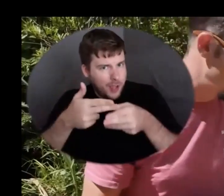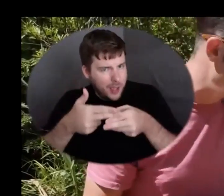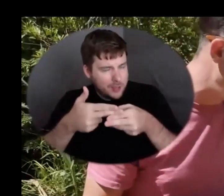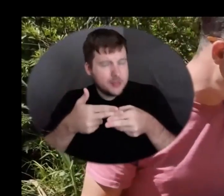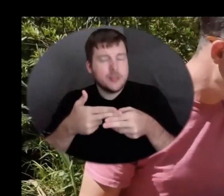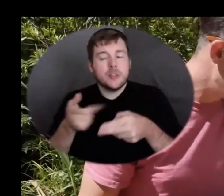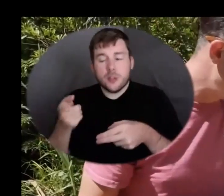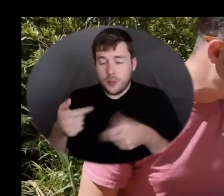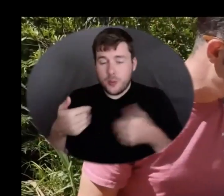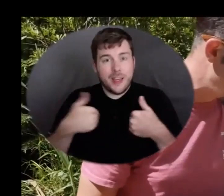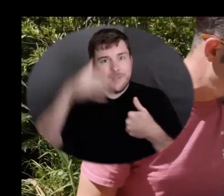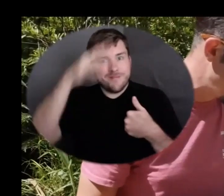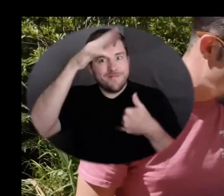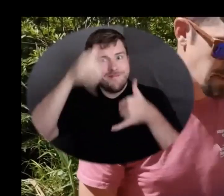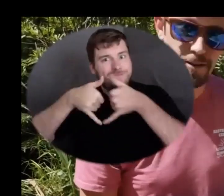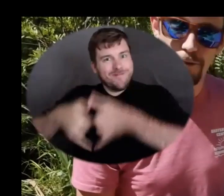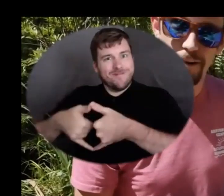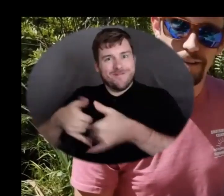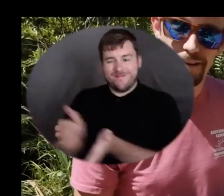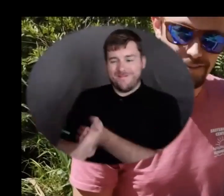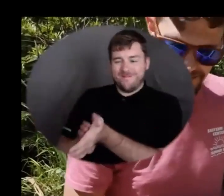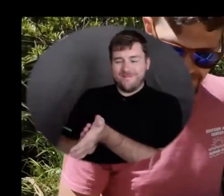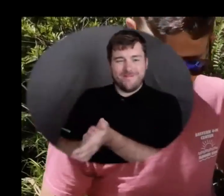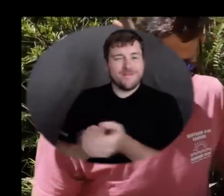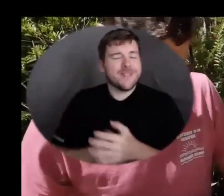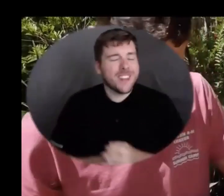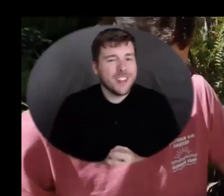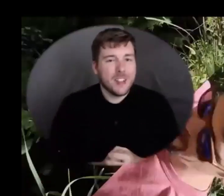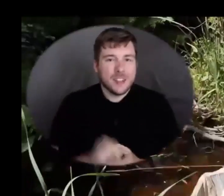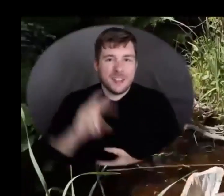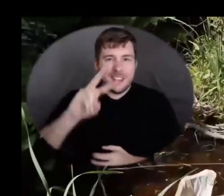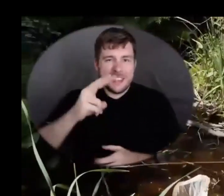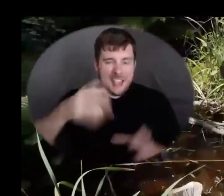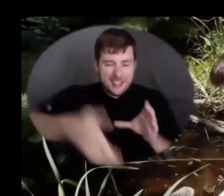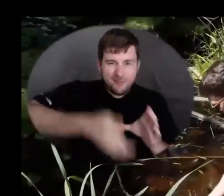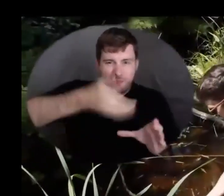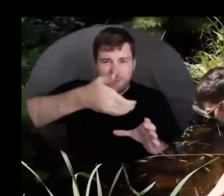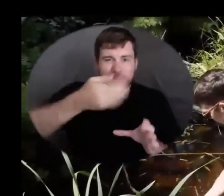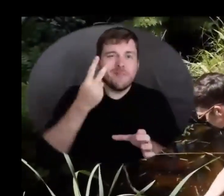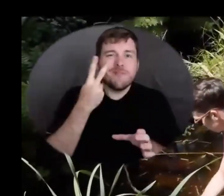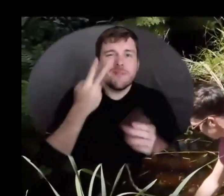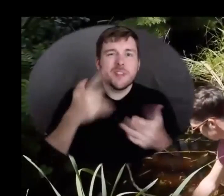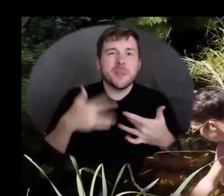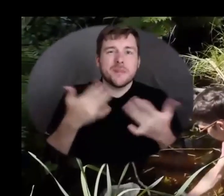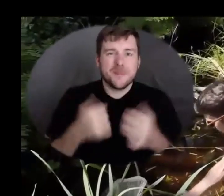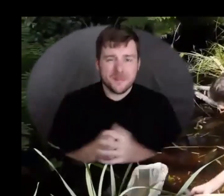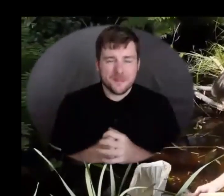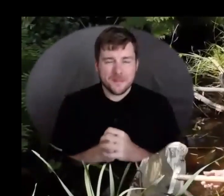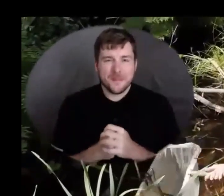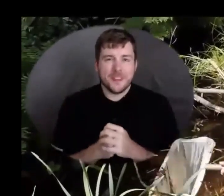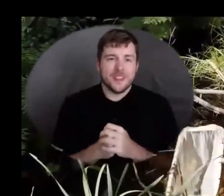set period of time. So he gets Dad of the Year award right there. Let's see what else we can find. All right, so let's go for a second scoop here, guys. See what we got.